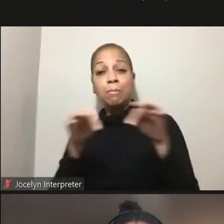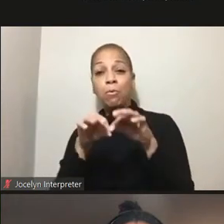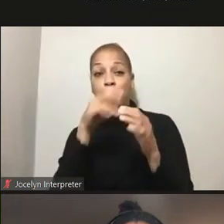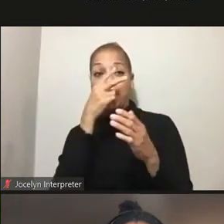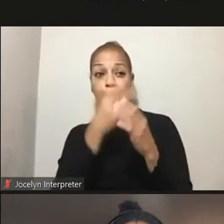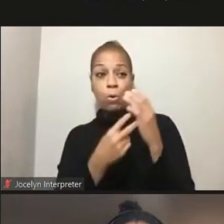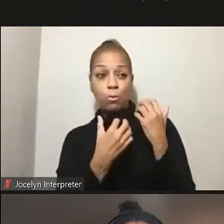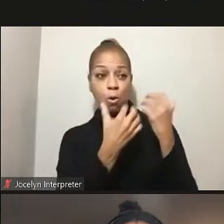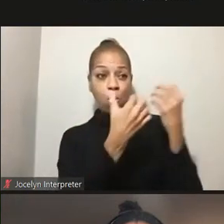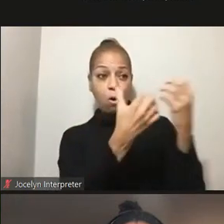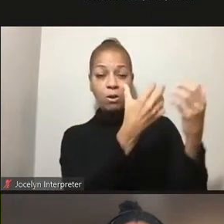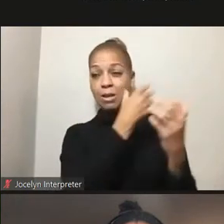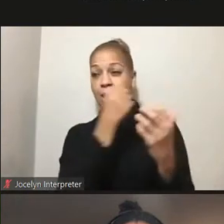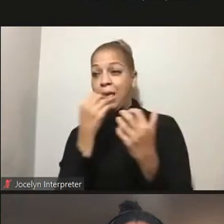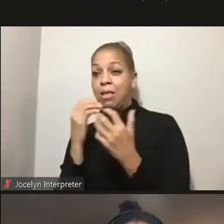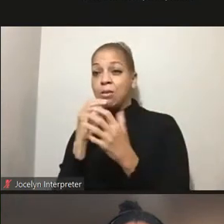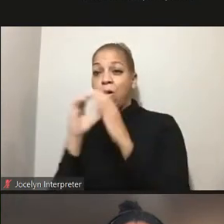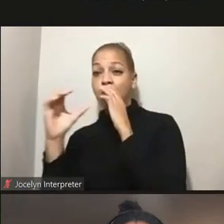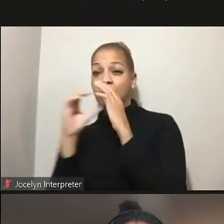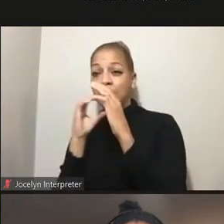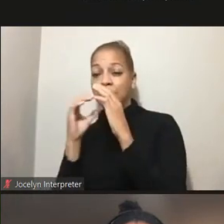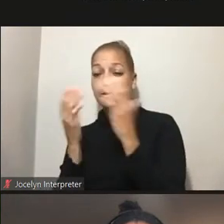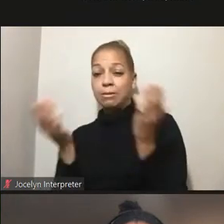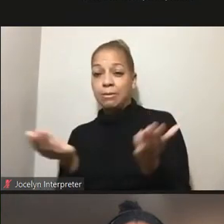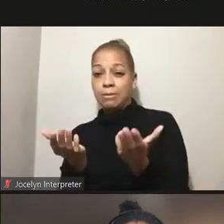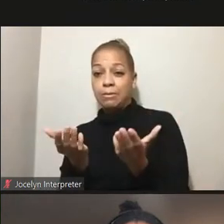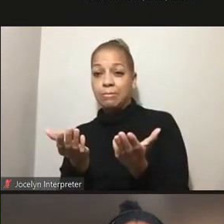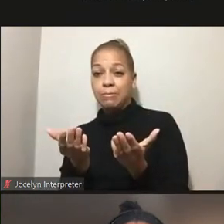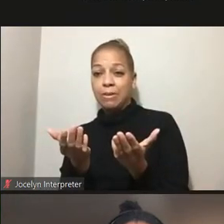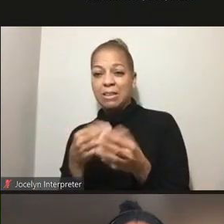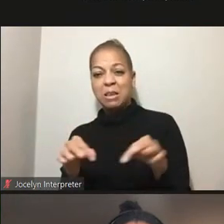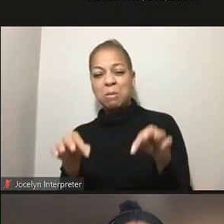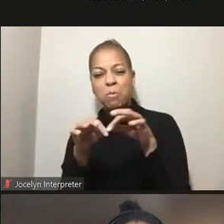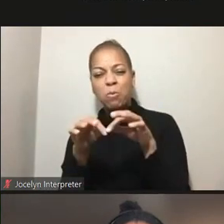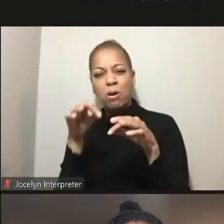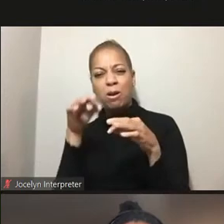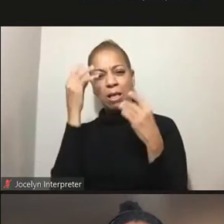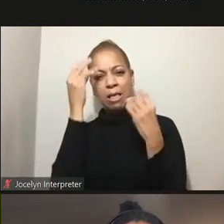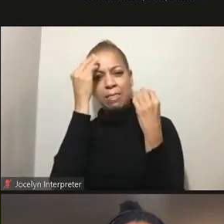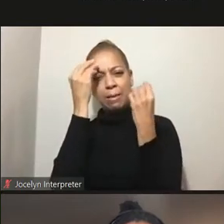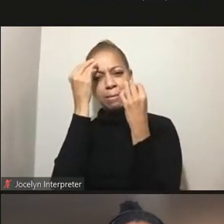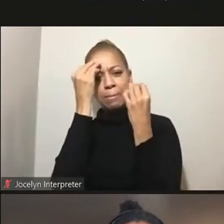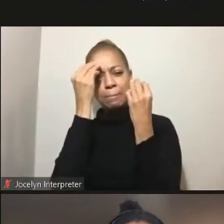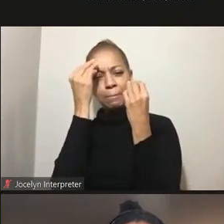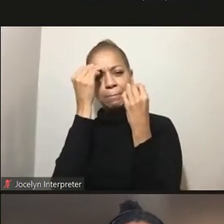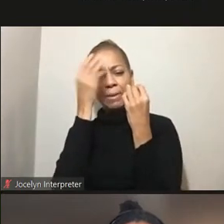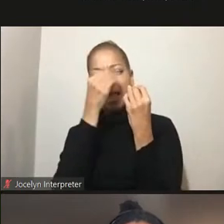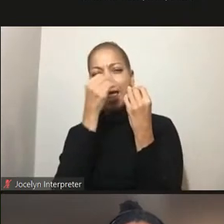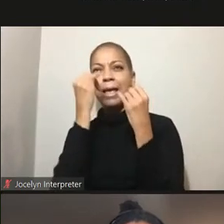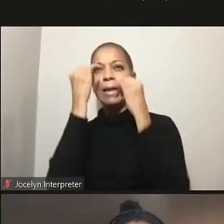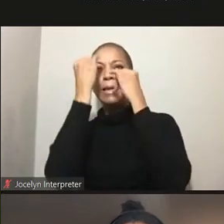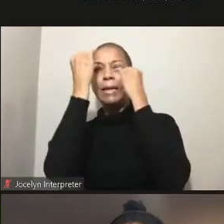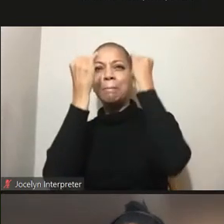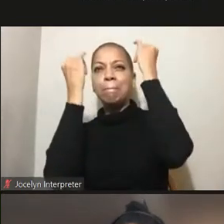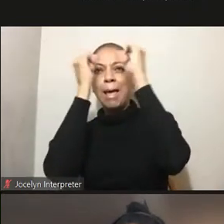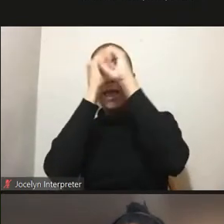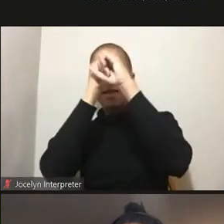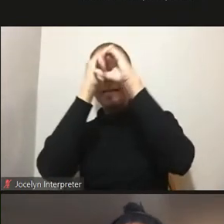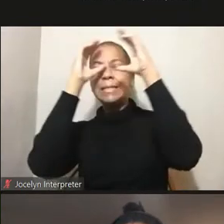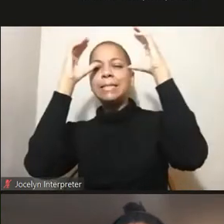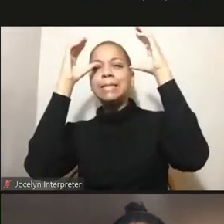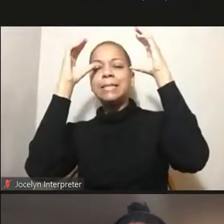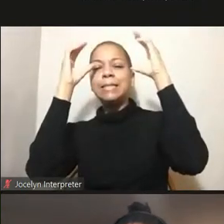this conversation that we can think about and imagine